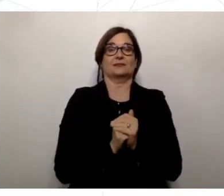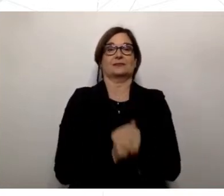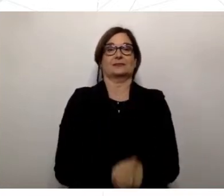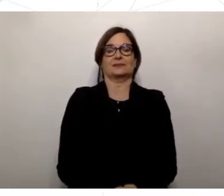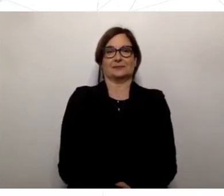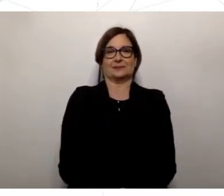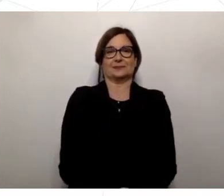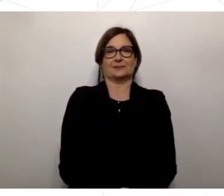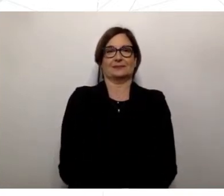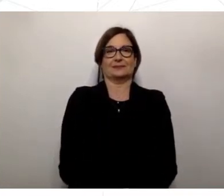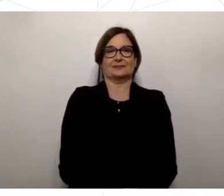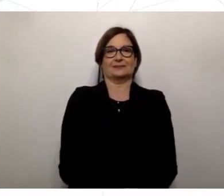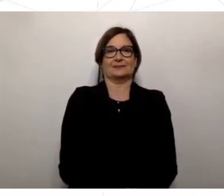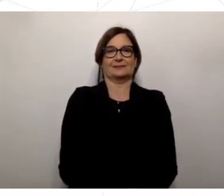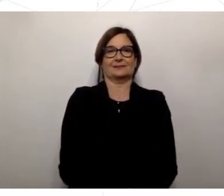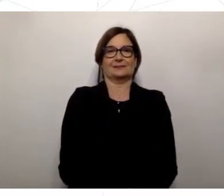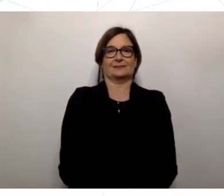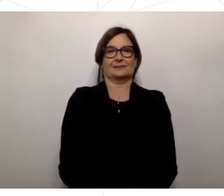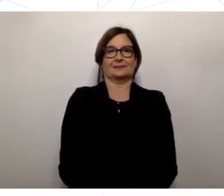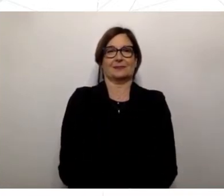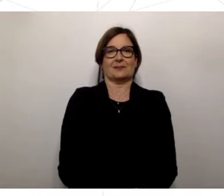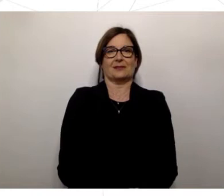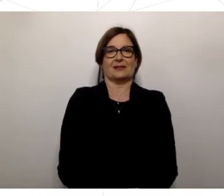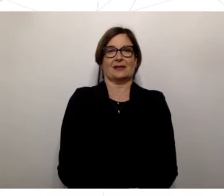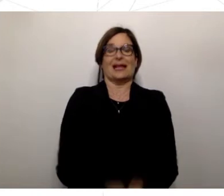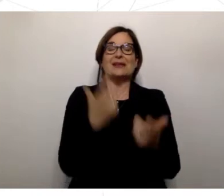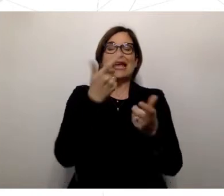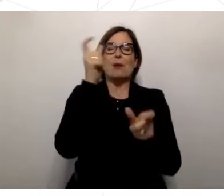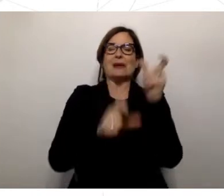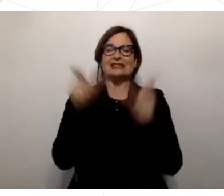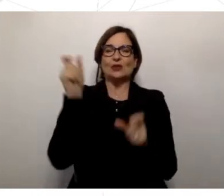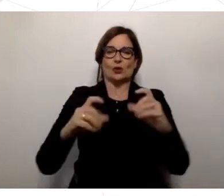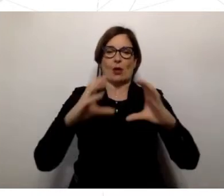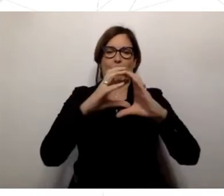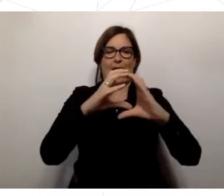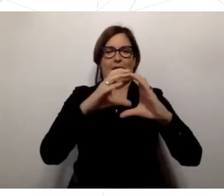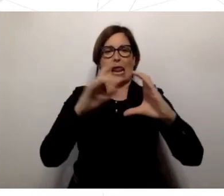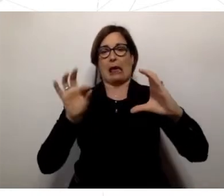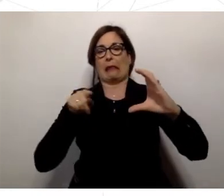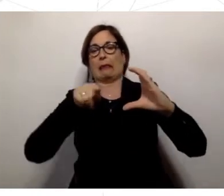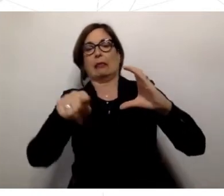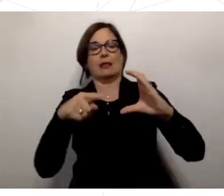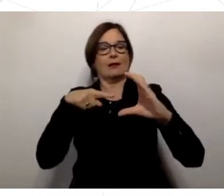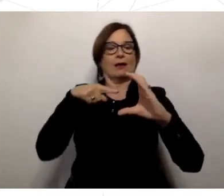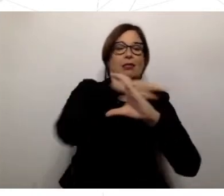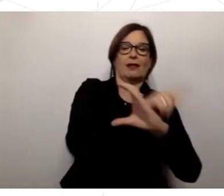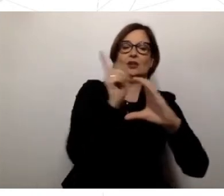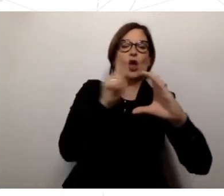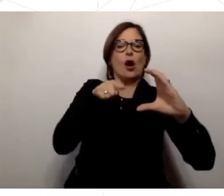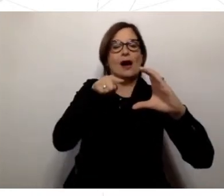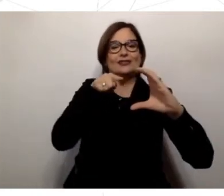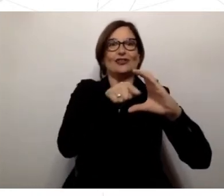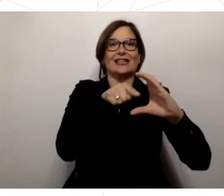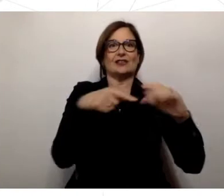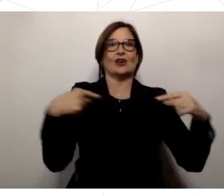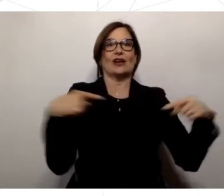which can be difficult. We find people tend to aim for the edge of the ball, not the center of it, which is where you'll notice that